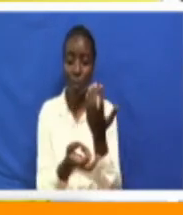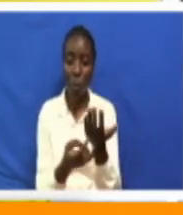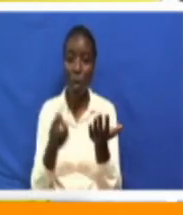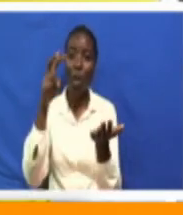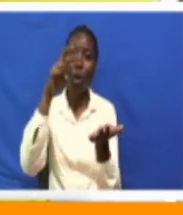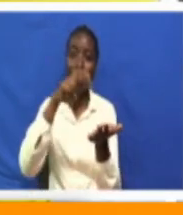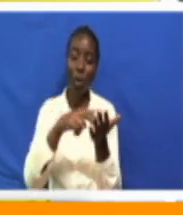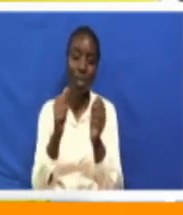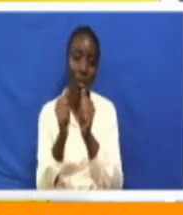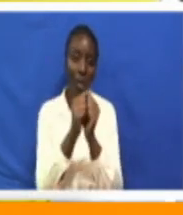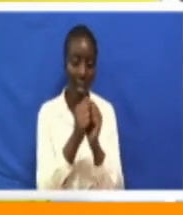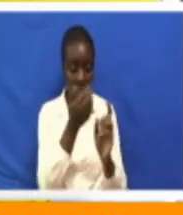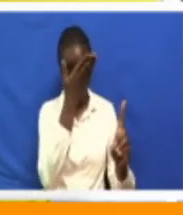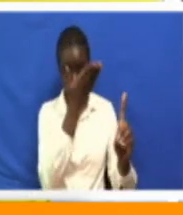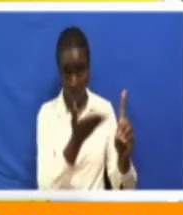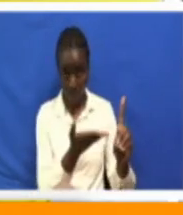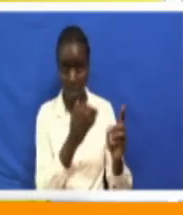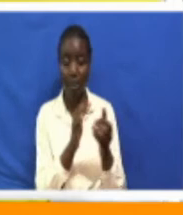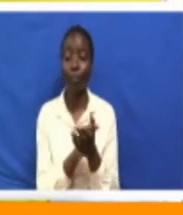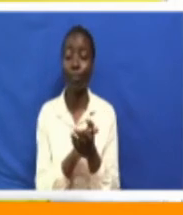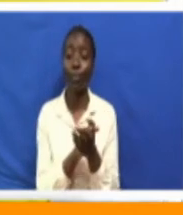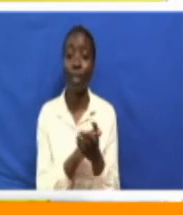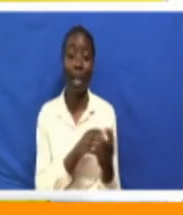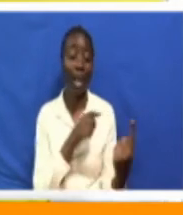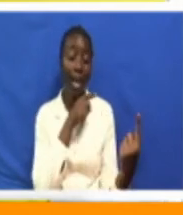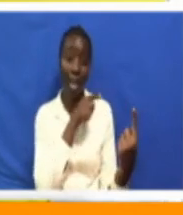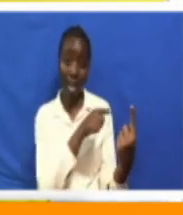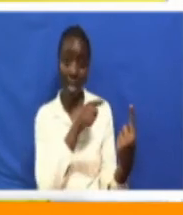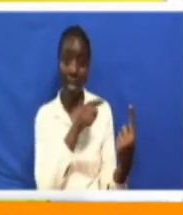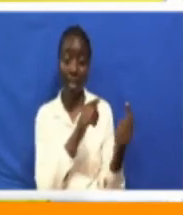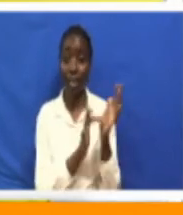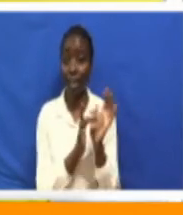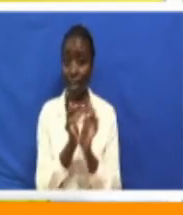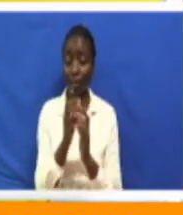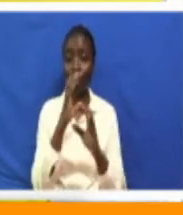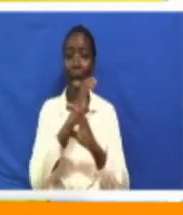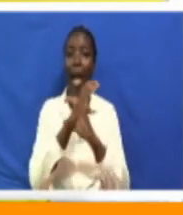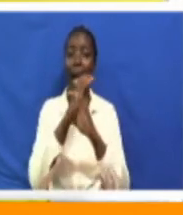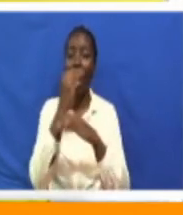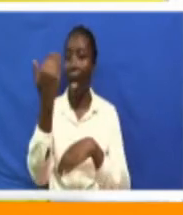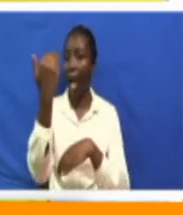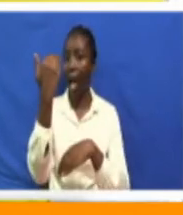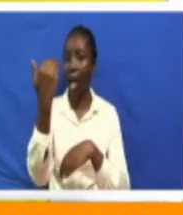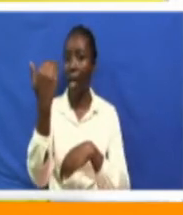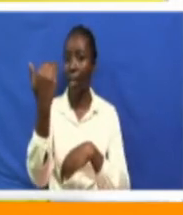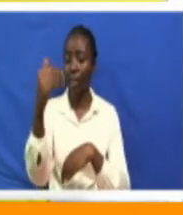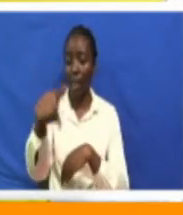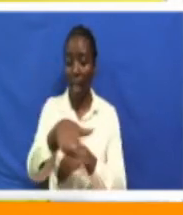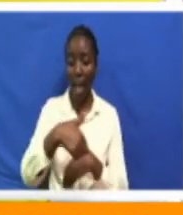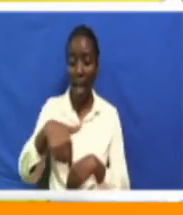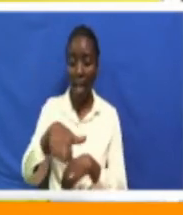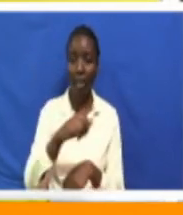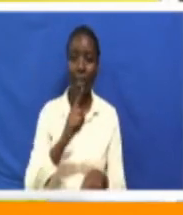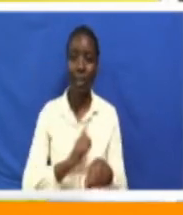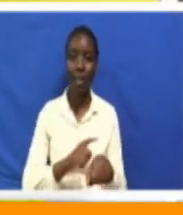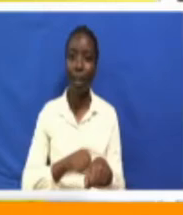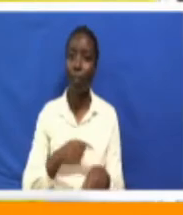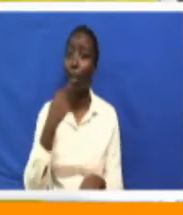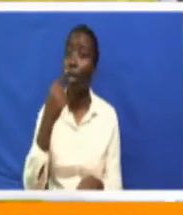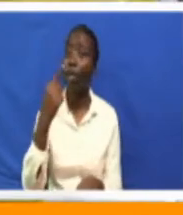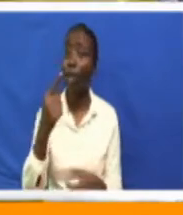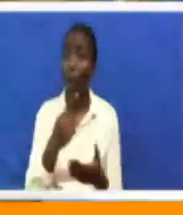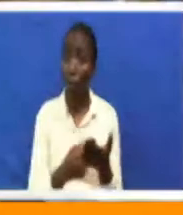him he asks us as he says